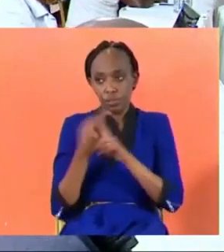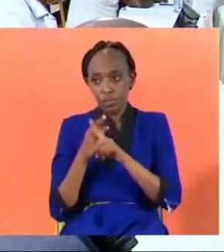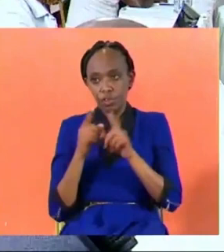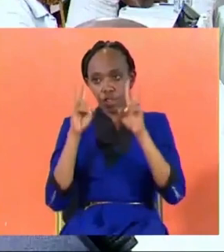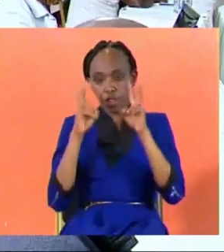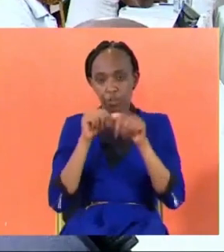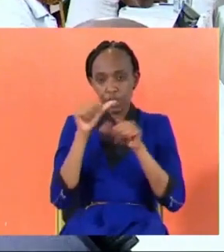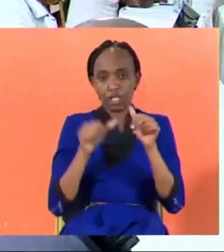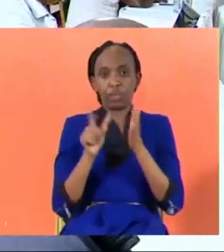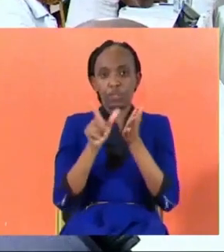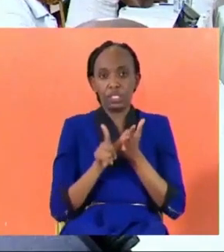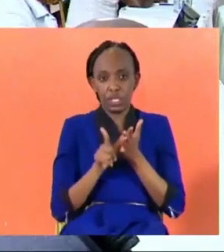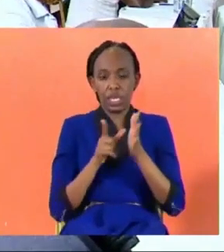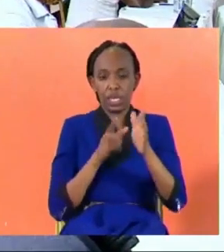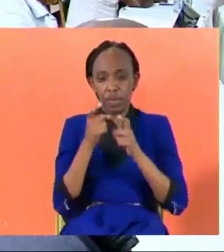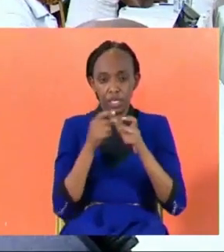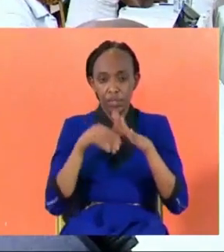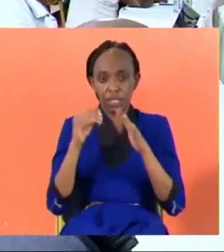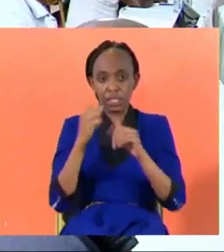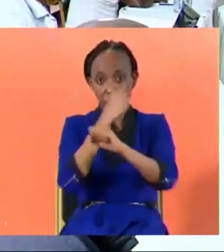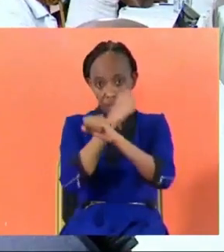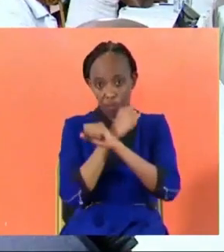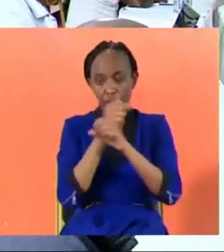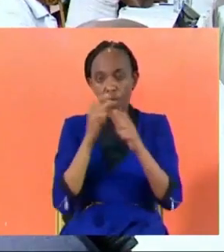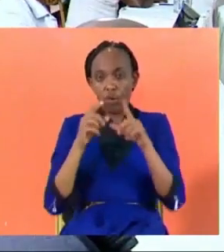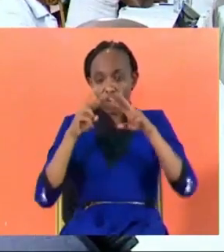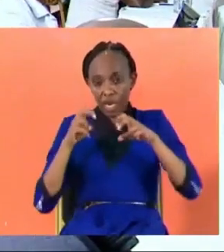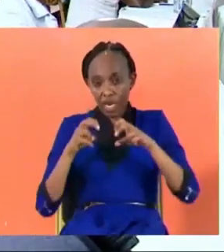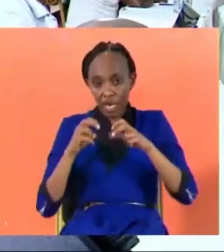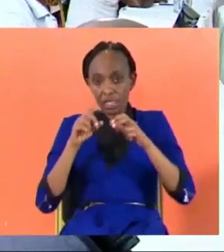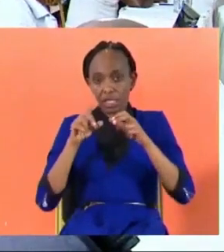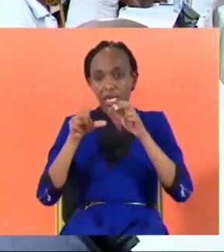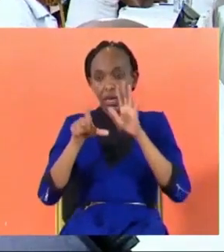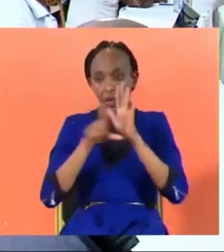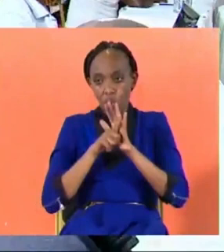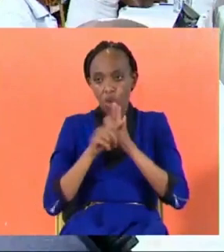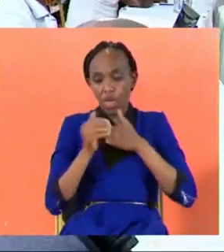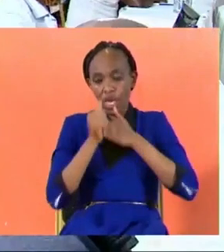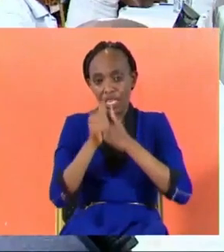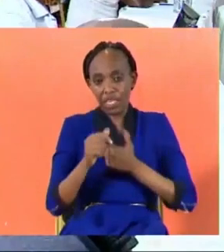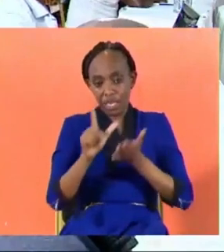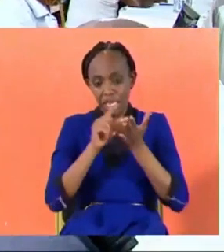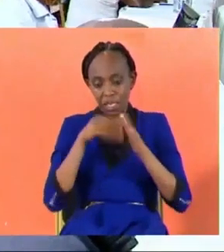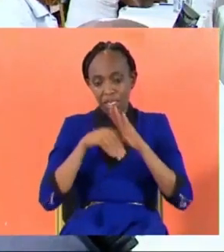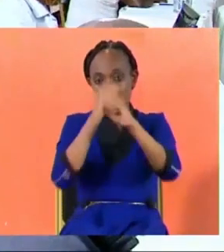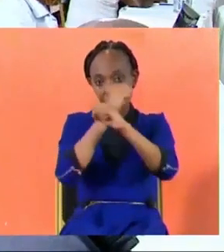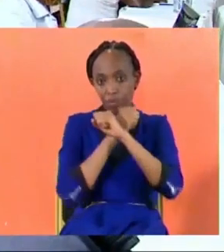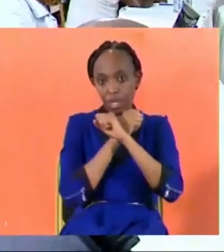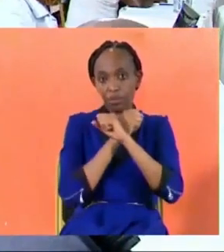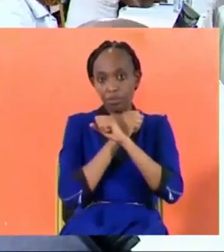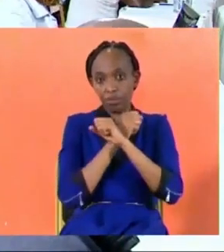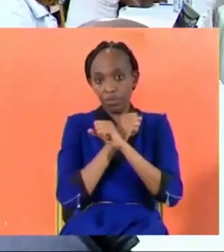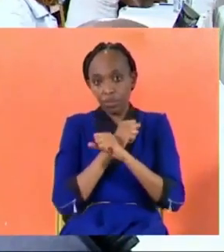do with debt management in Zambia. We analyzed the legal framework guiding debt in Zambia with